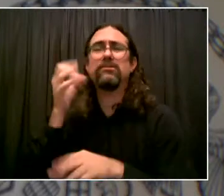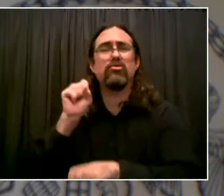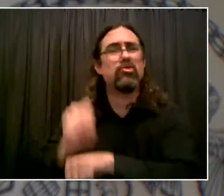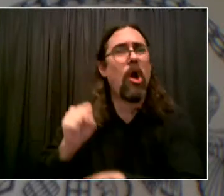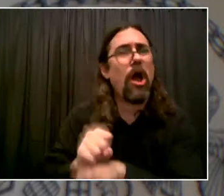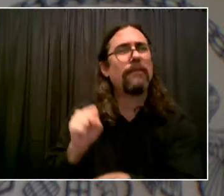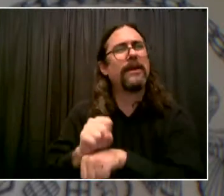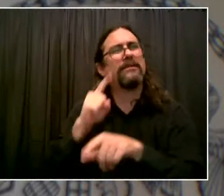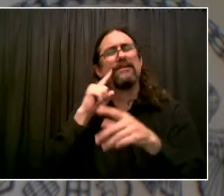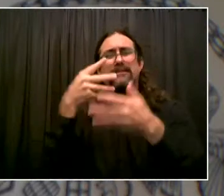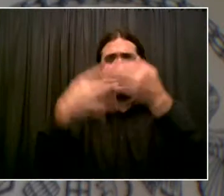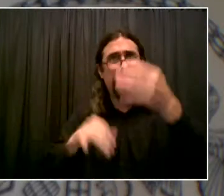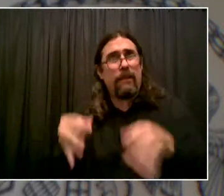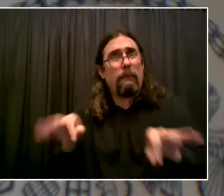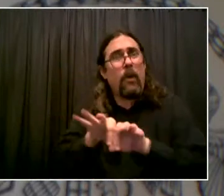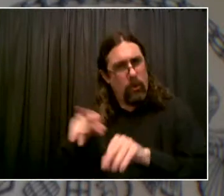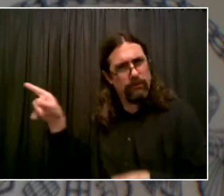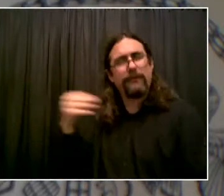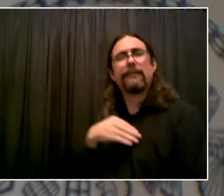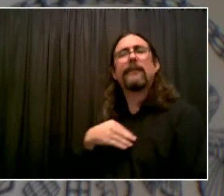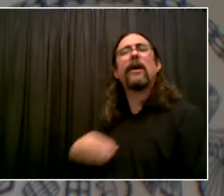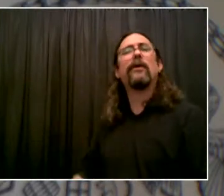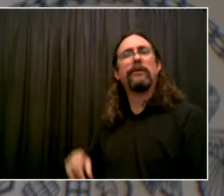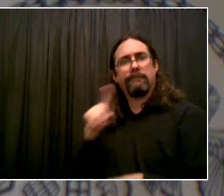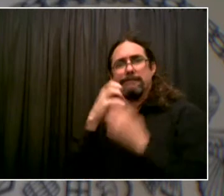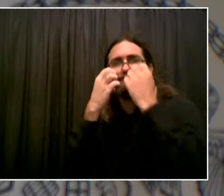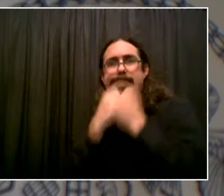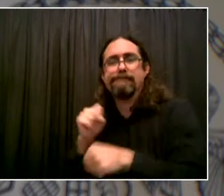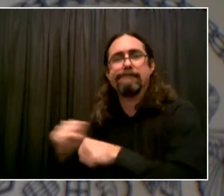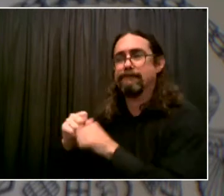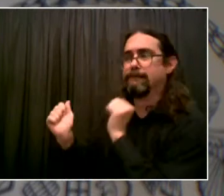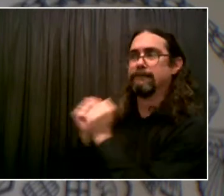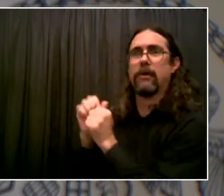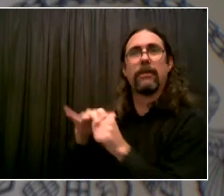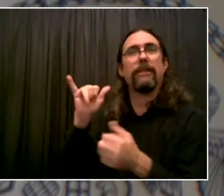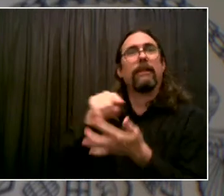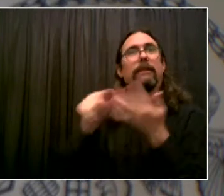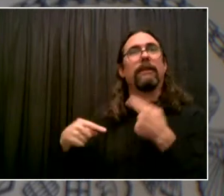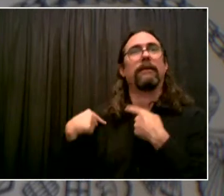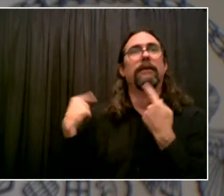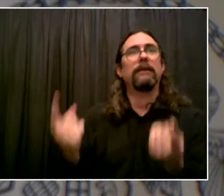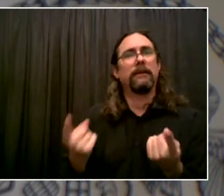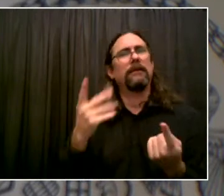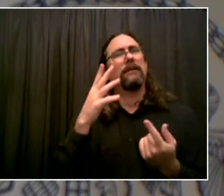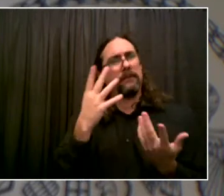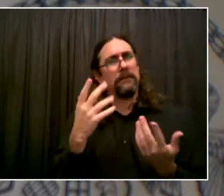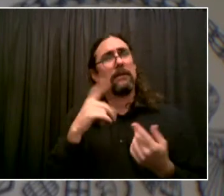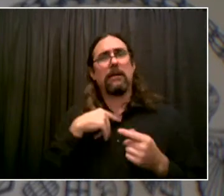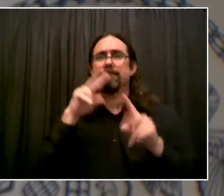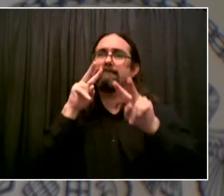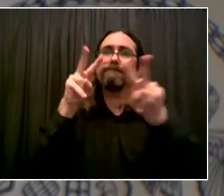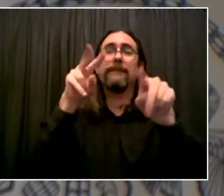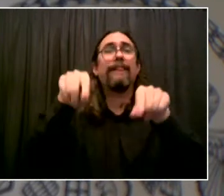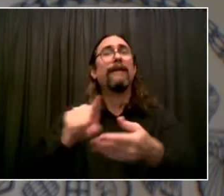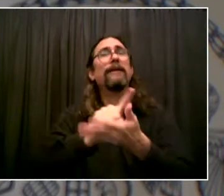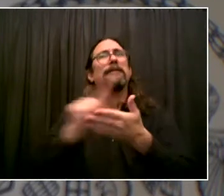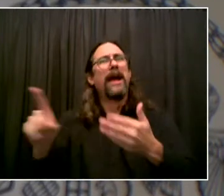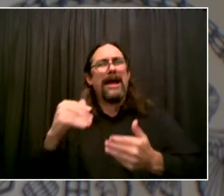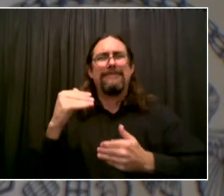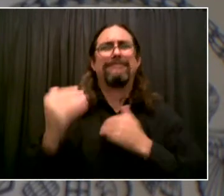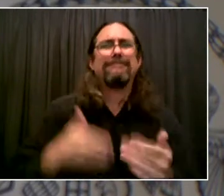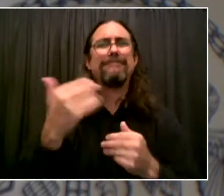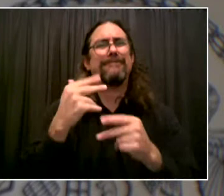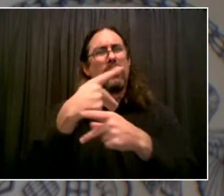productivity, collaboration, fun, and yes, delicious food. And I look forward to breaking ground on the 116th precinct